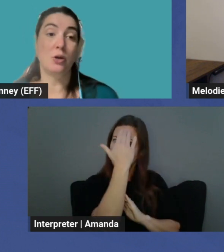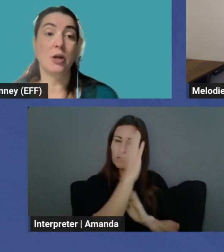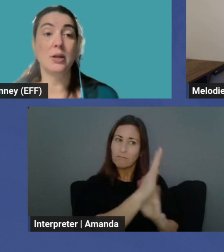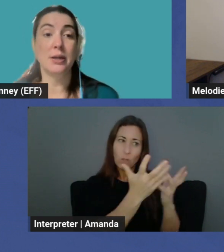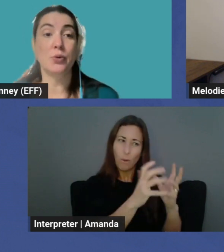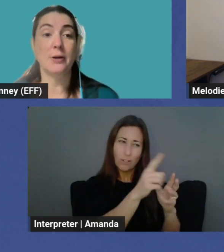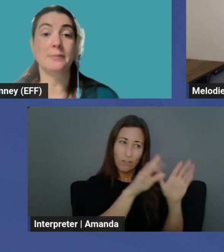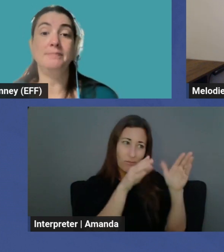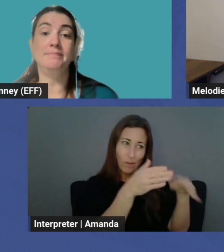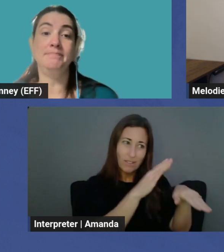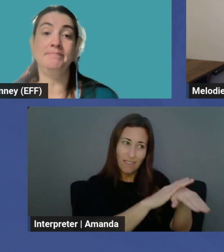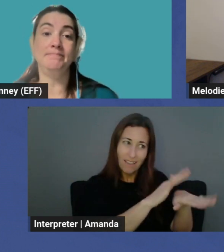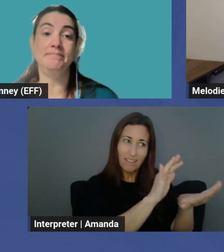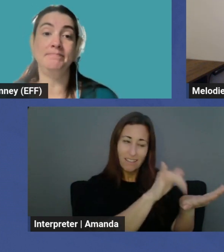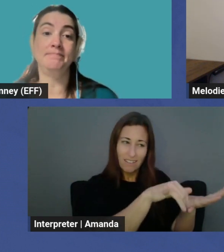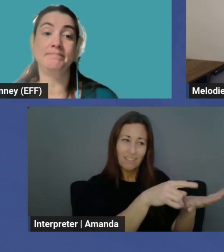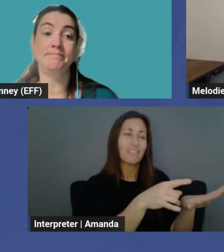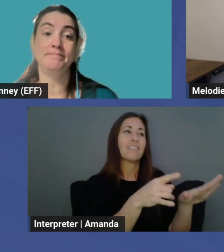really critically important.